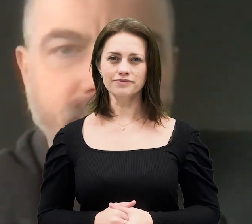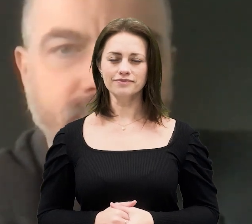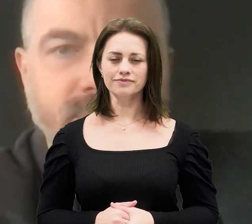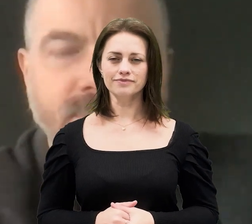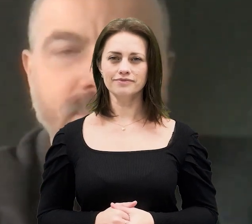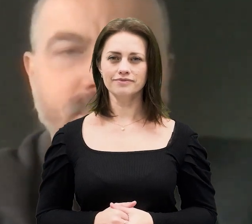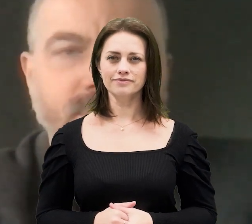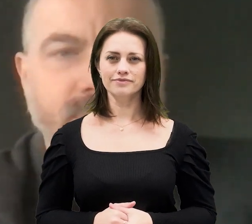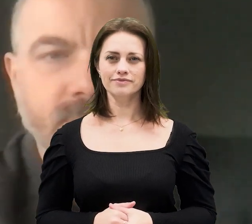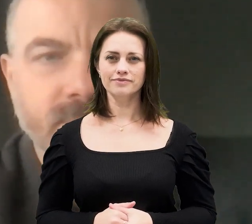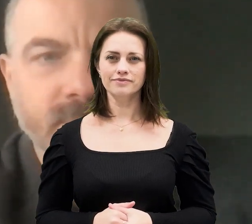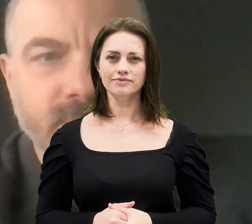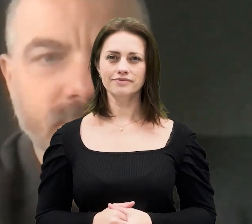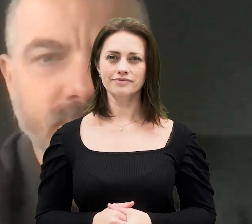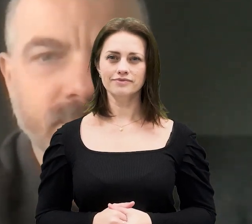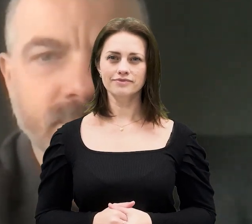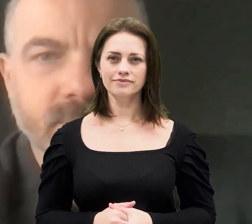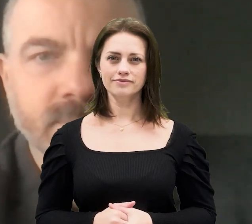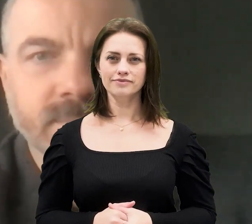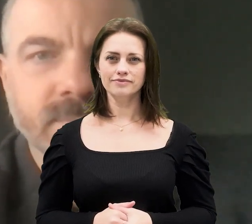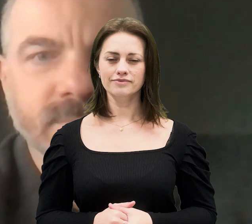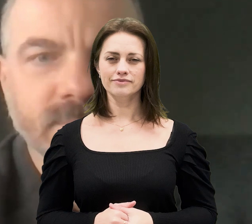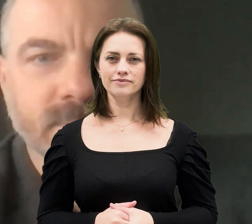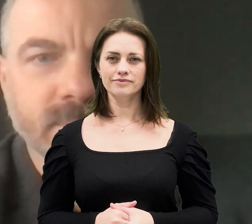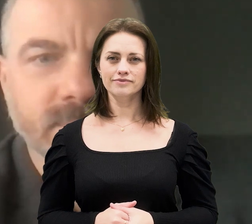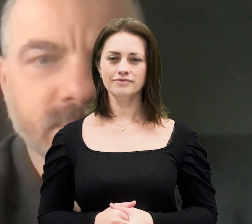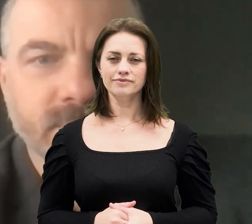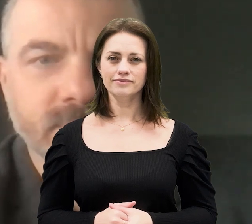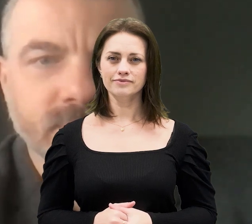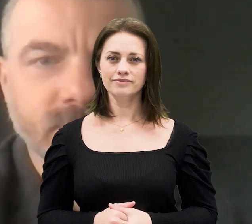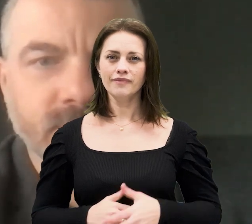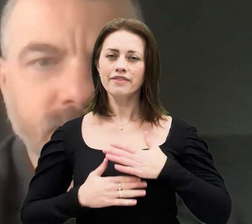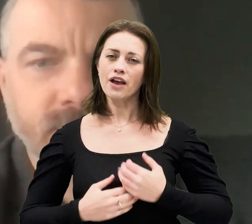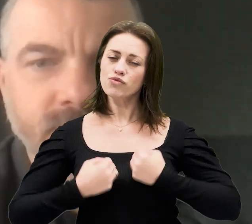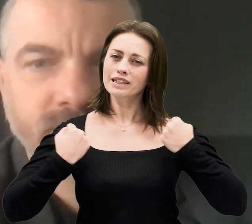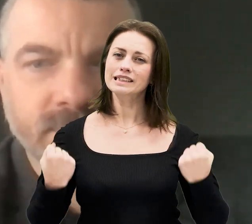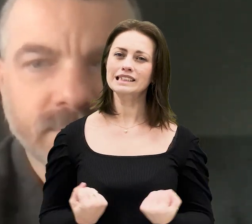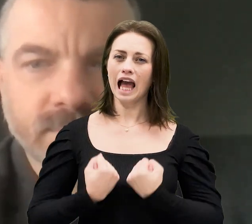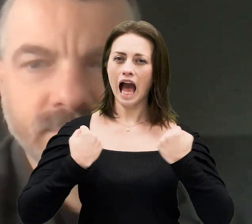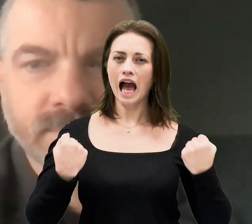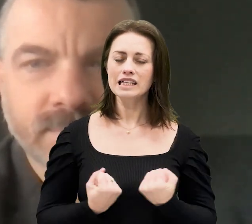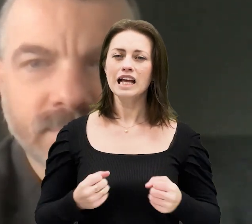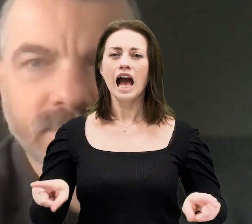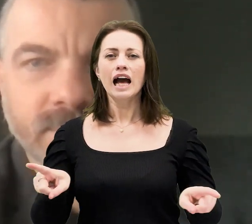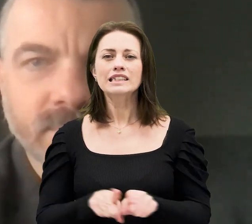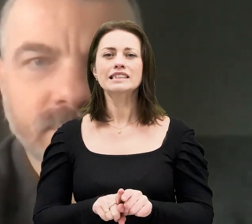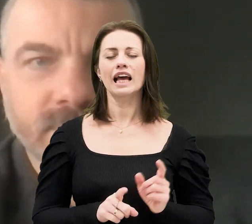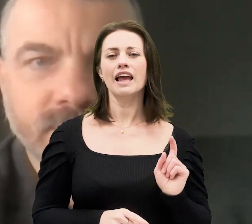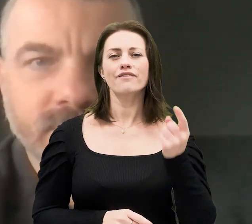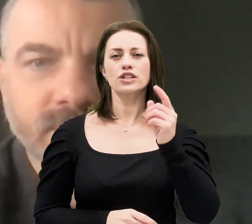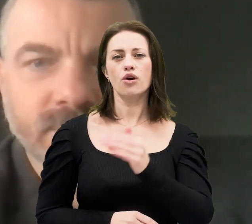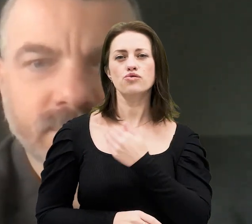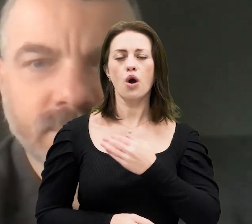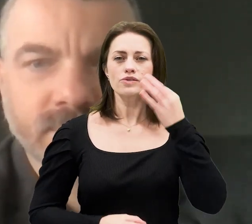visually striking art exhibit. Our efforts have left a lasting impact on higher